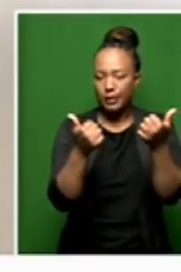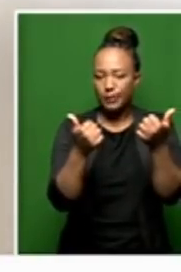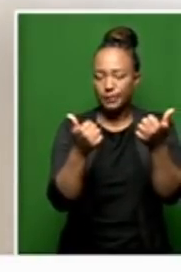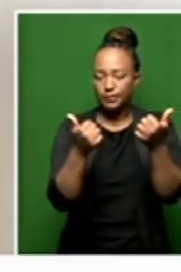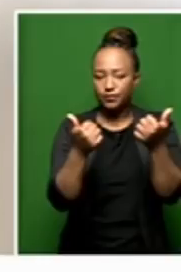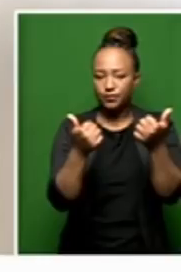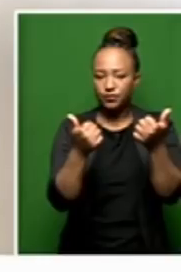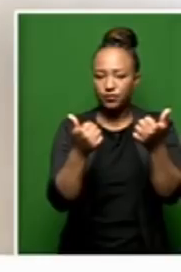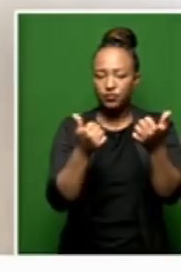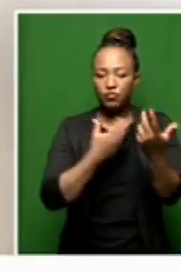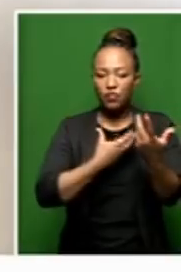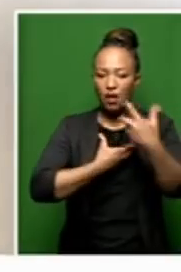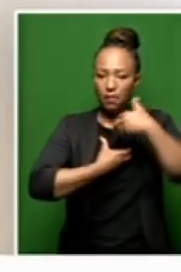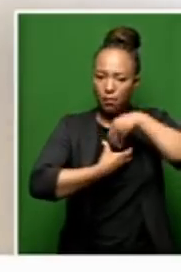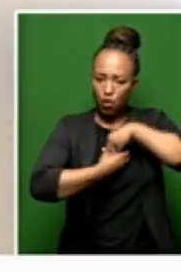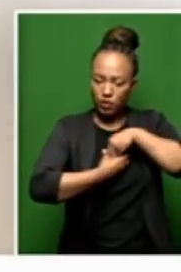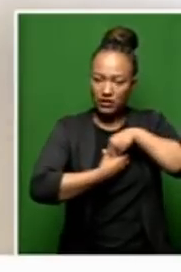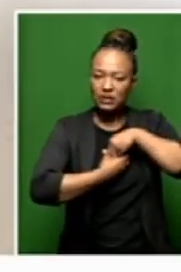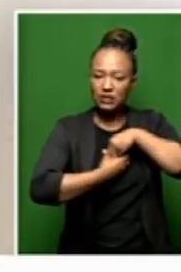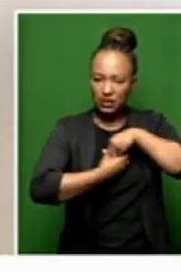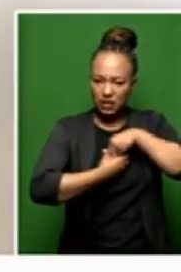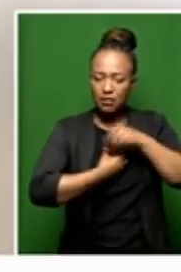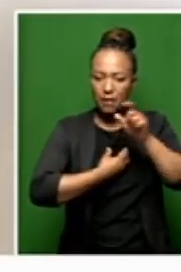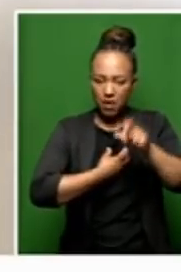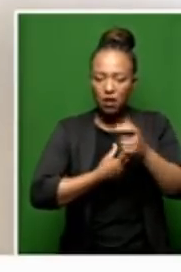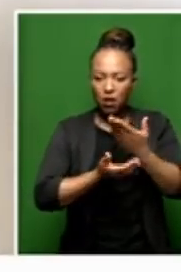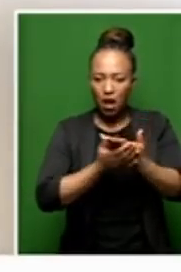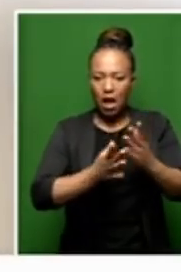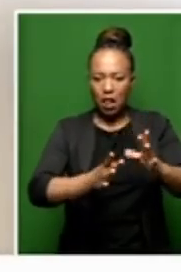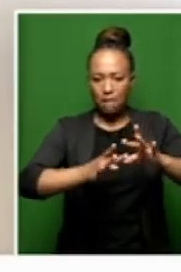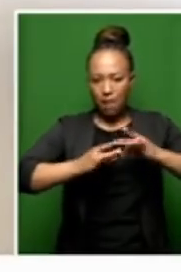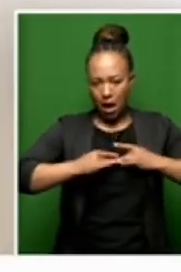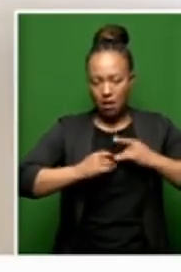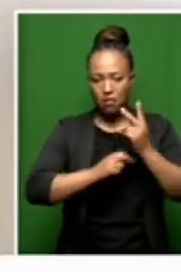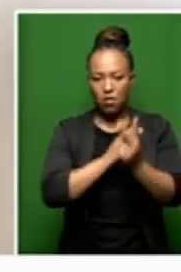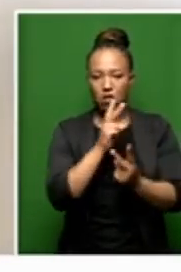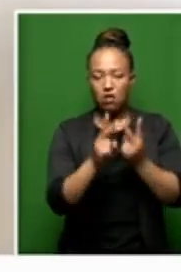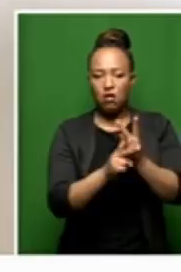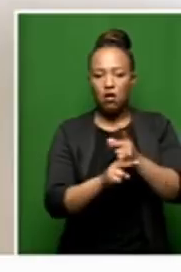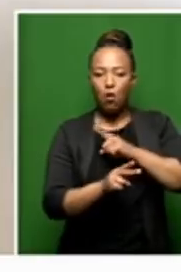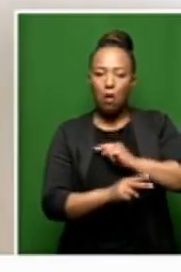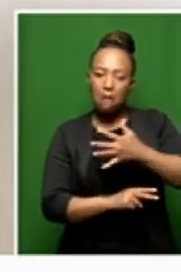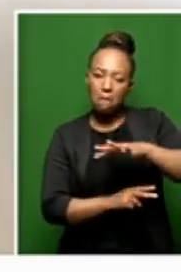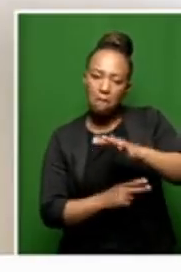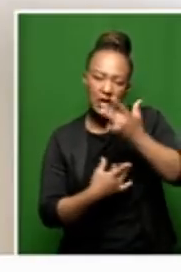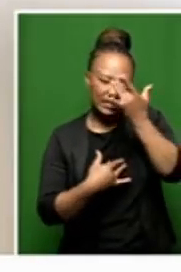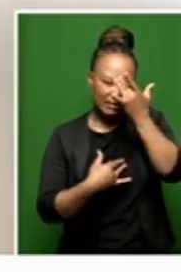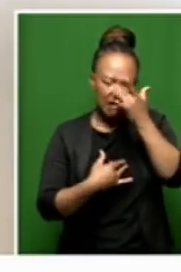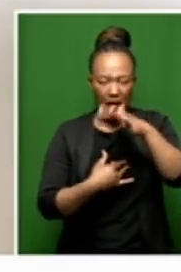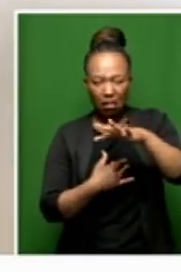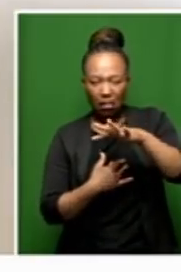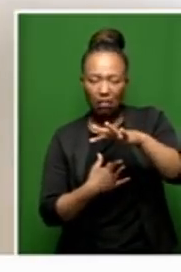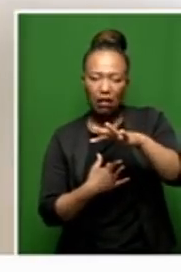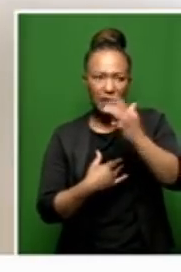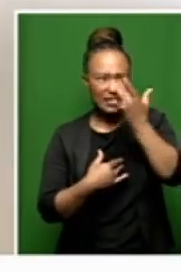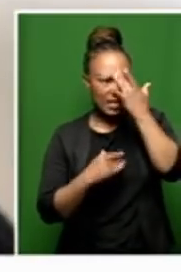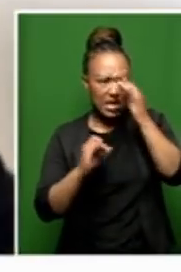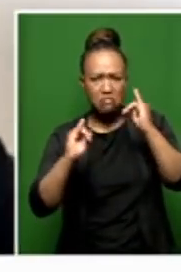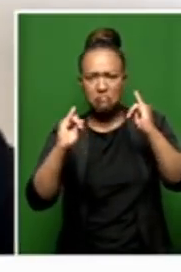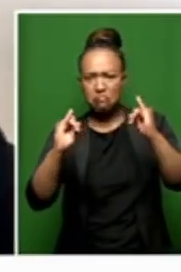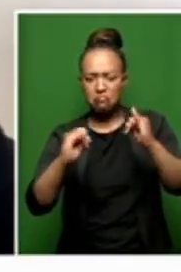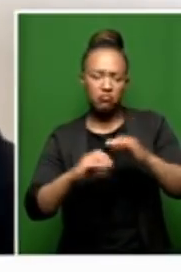infections might happen, which means that people will get reinfected, but will get reinfected with some mild symptoms, with some moderate symptoms.